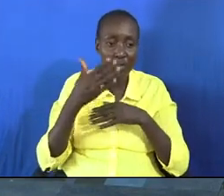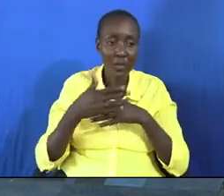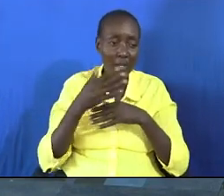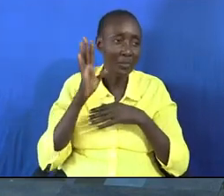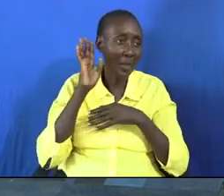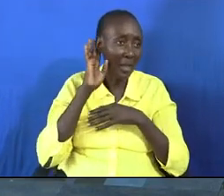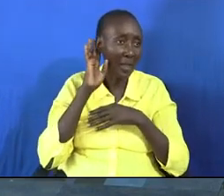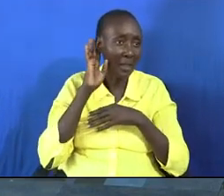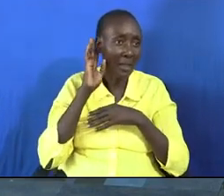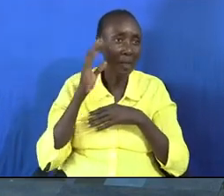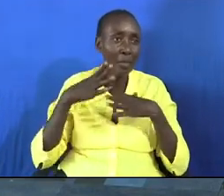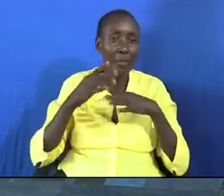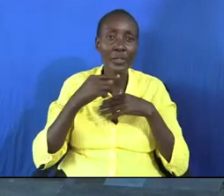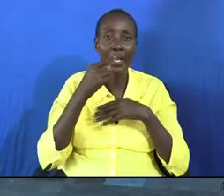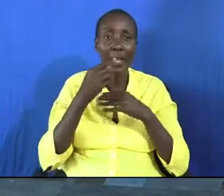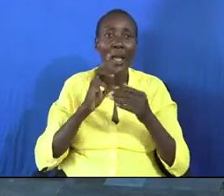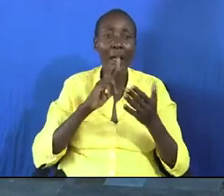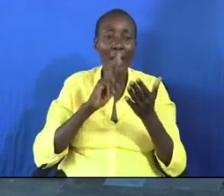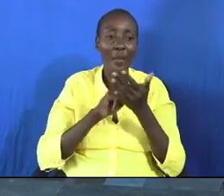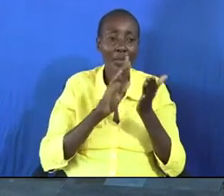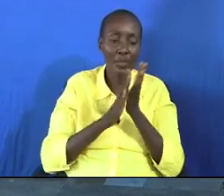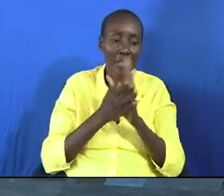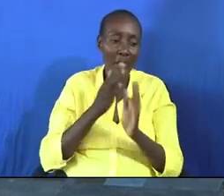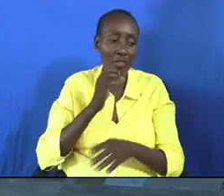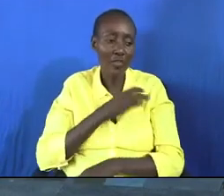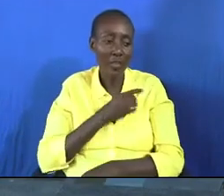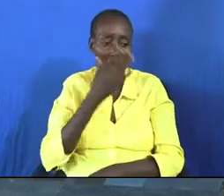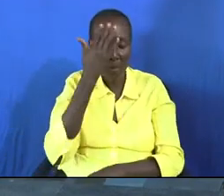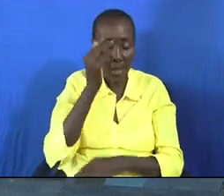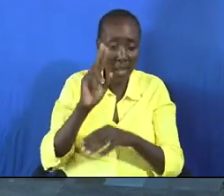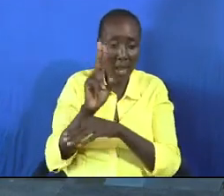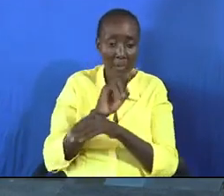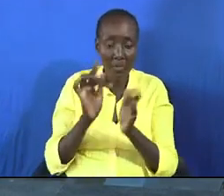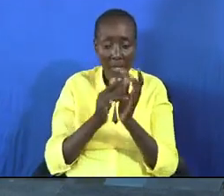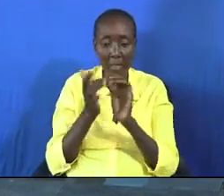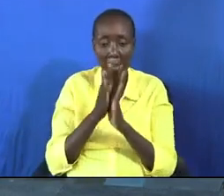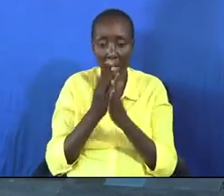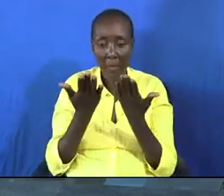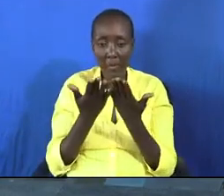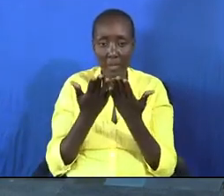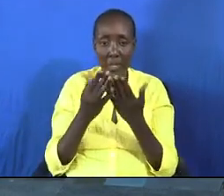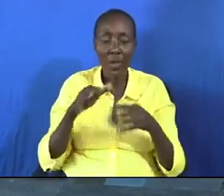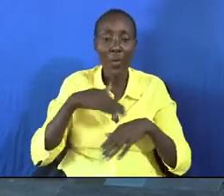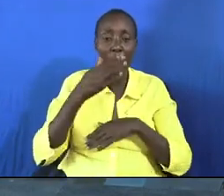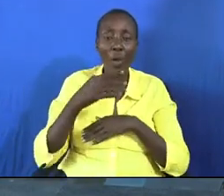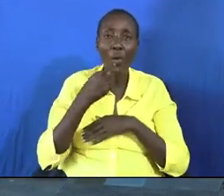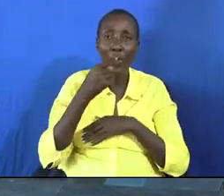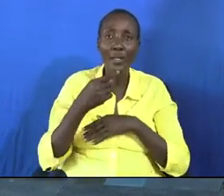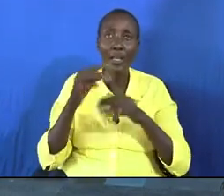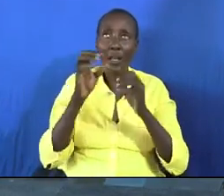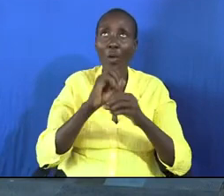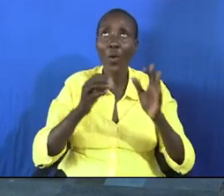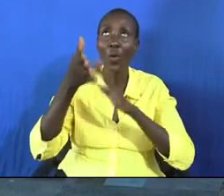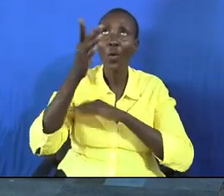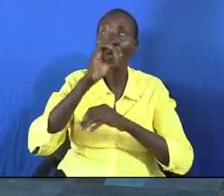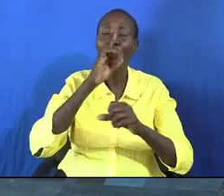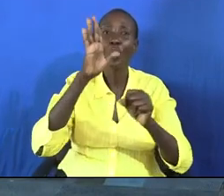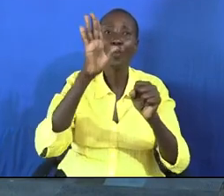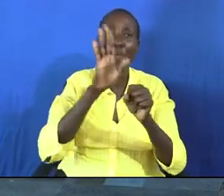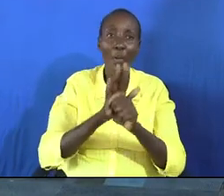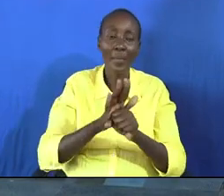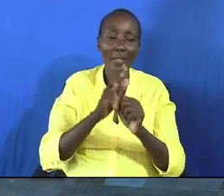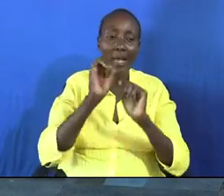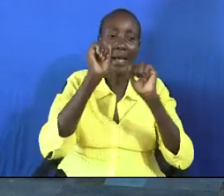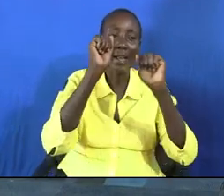times, and I will repeat it without fear or favor because I'm using the Bible. We keep on saying, oh, God's promises are